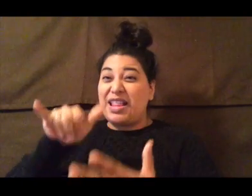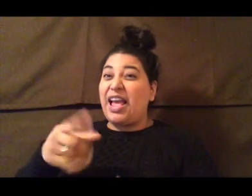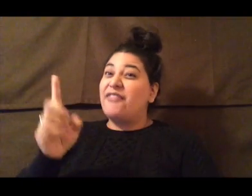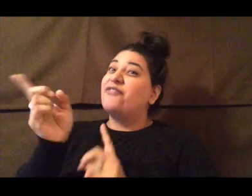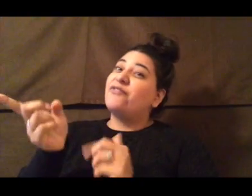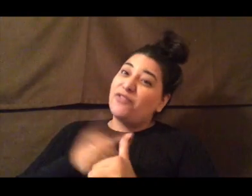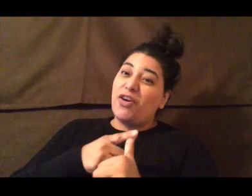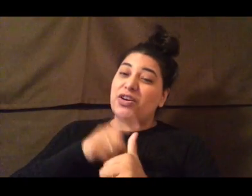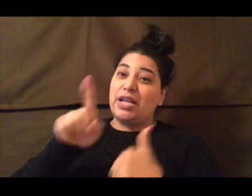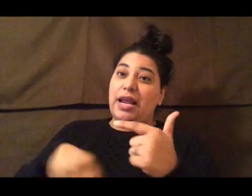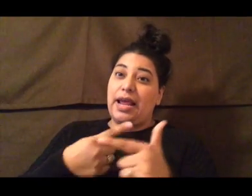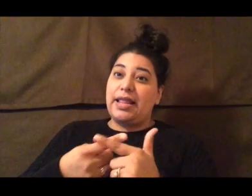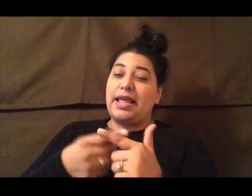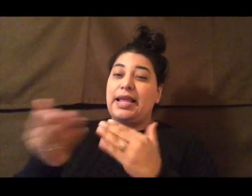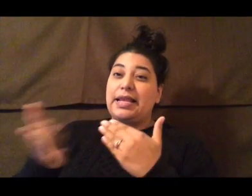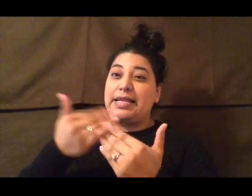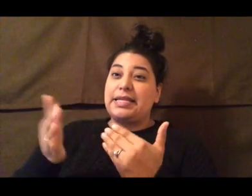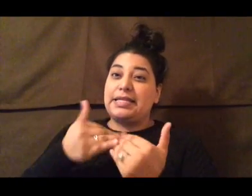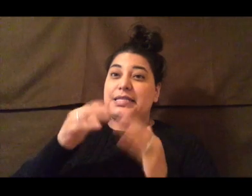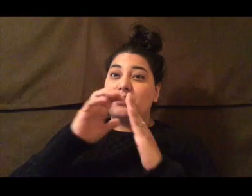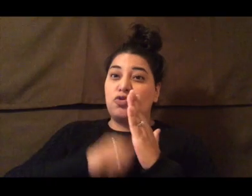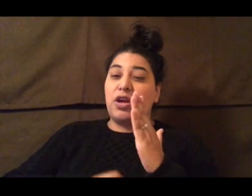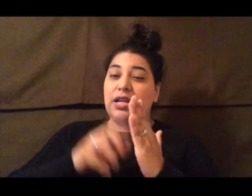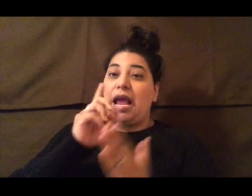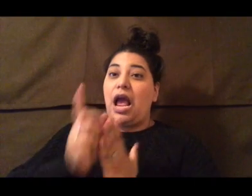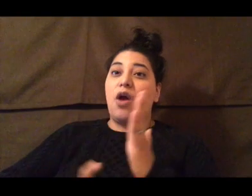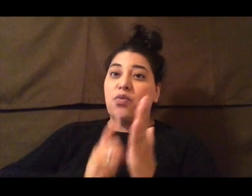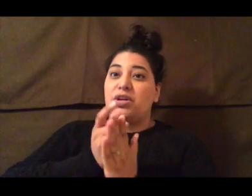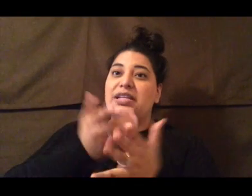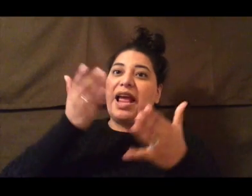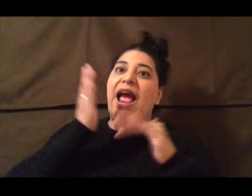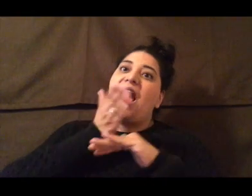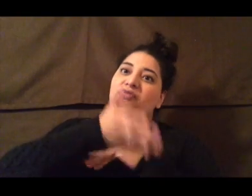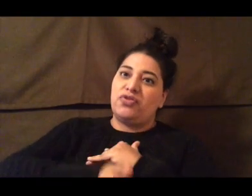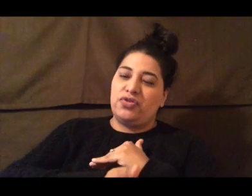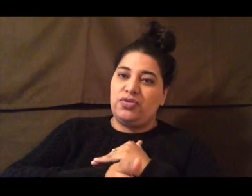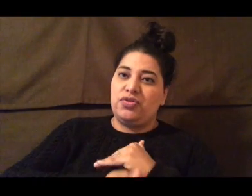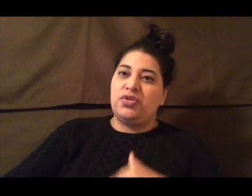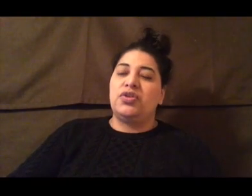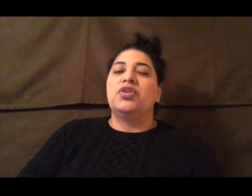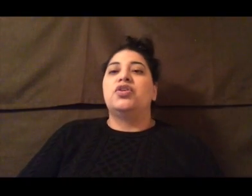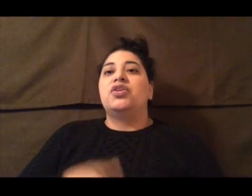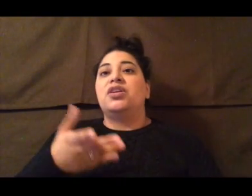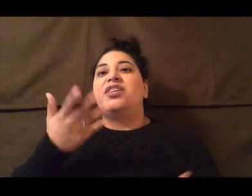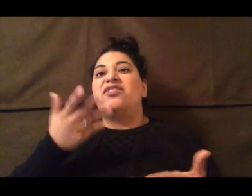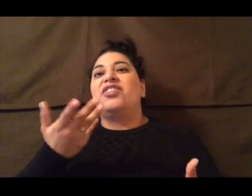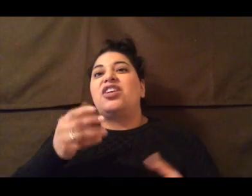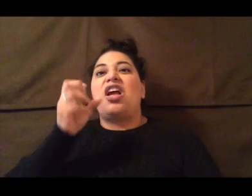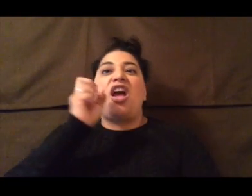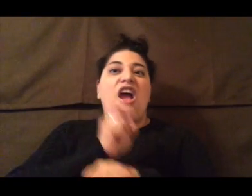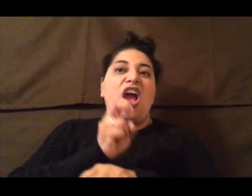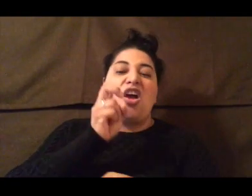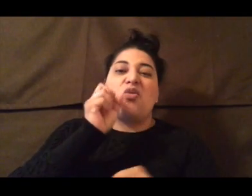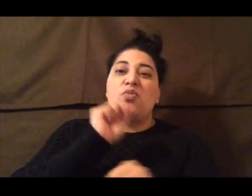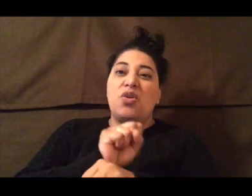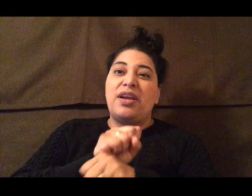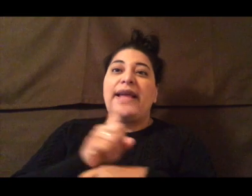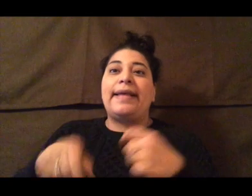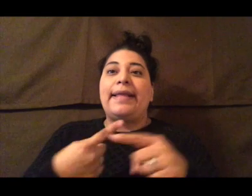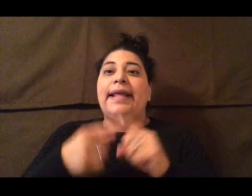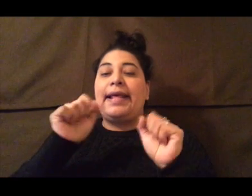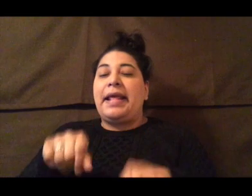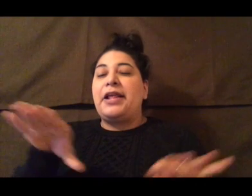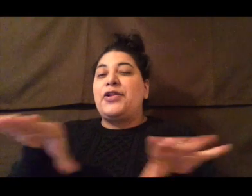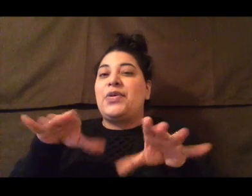away first and then do the easy subtracting, which is just the hours, at the end of my problem. So I've already done the hard work and then I get to do the easy